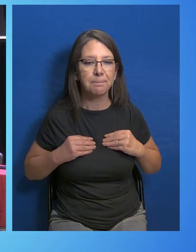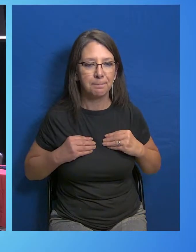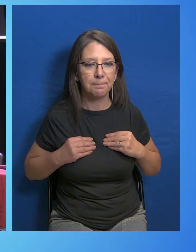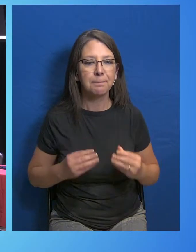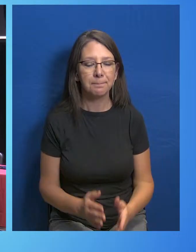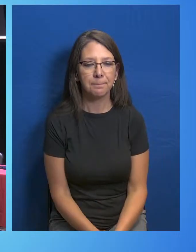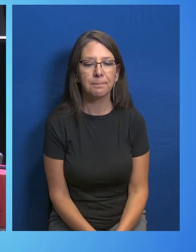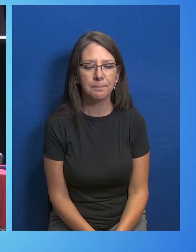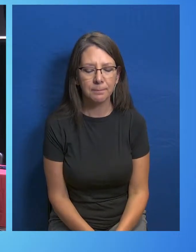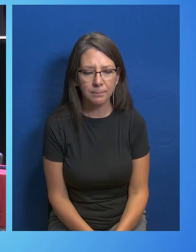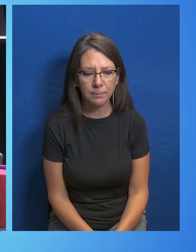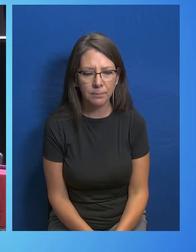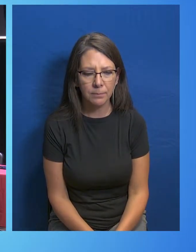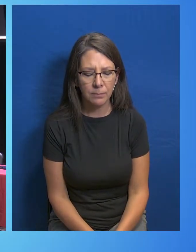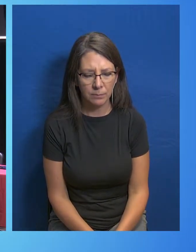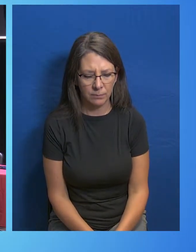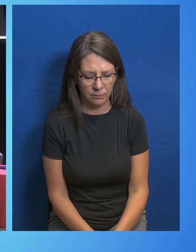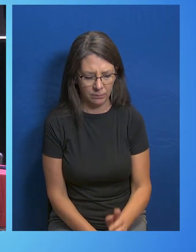Great,